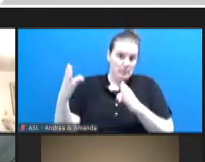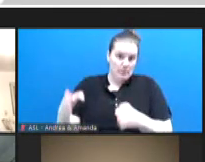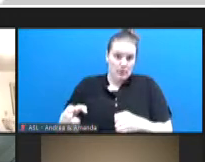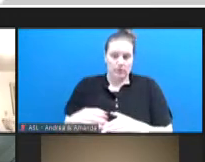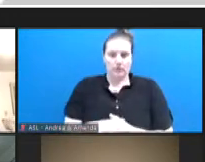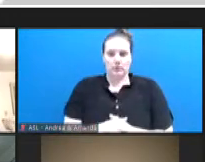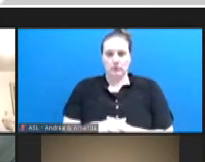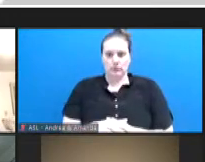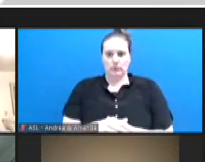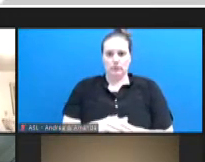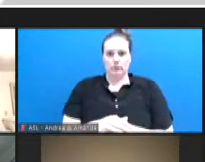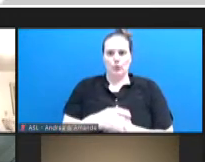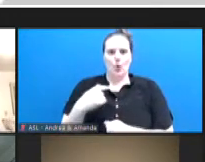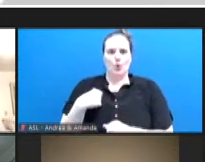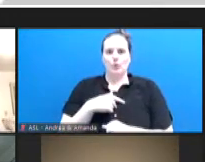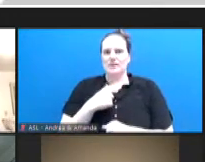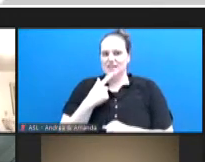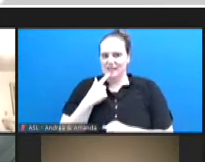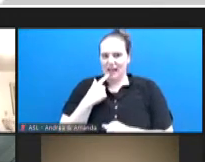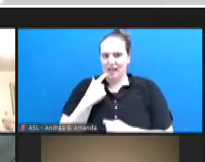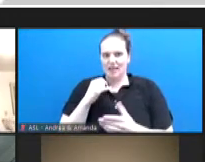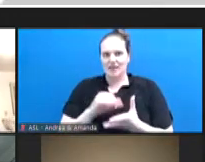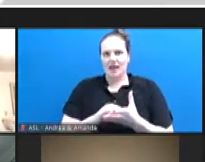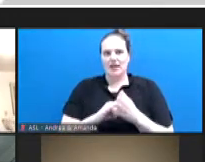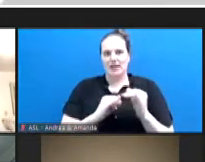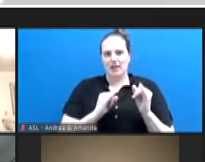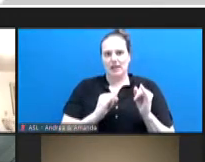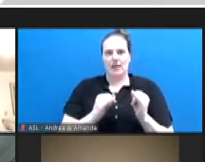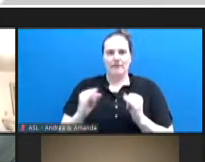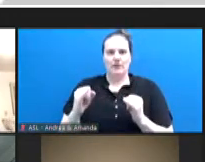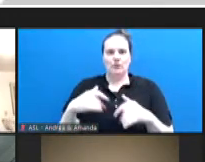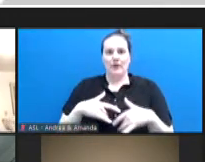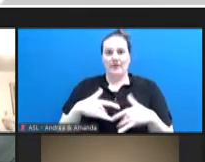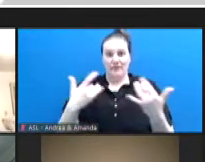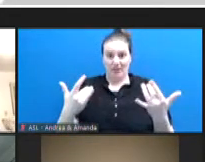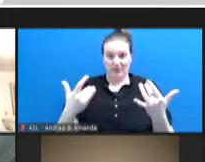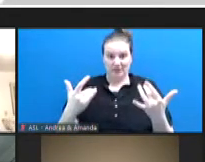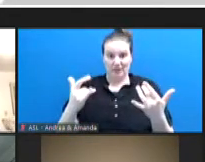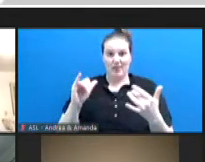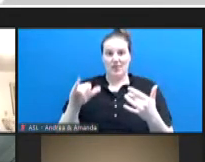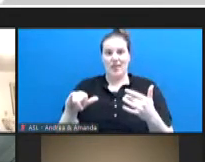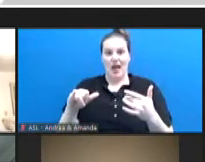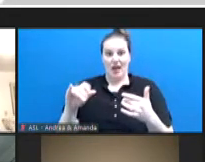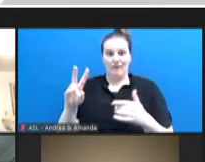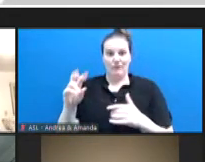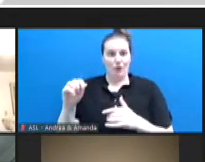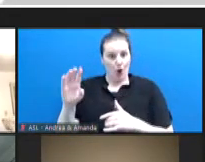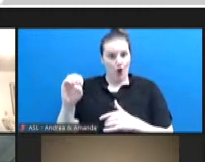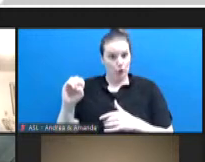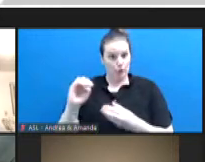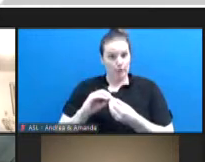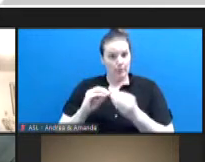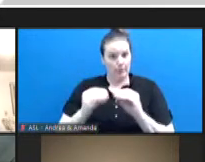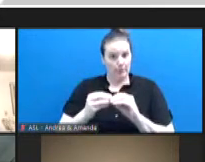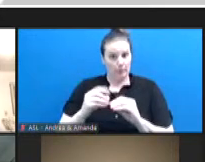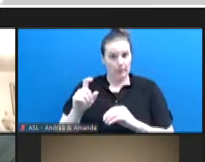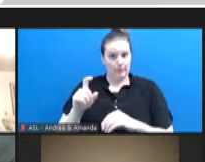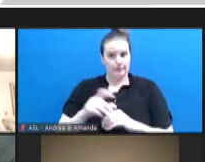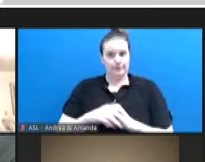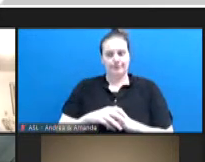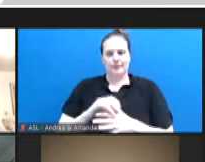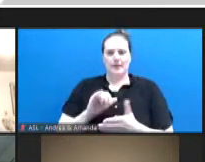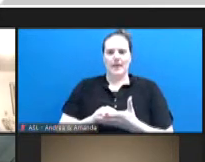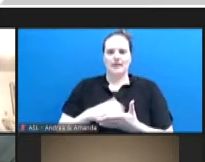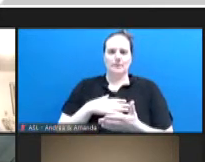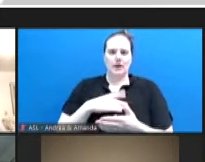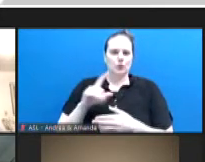Or are we saying that there were individual events at that volume number? That's kind of been my question,